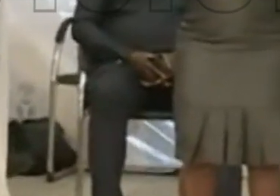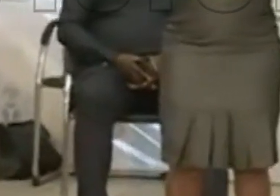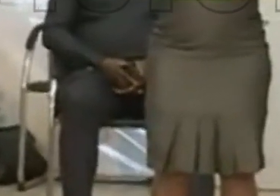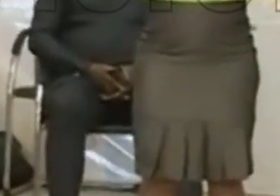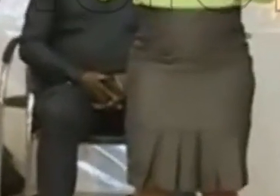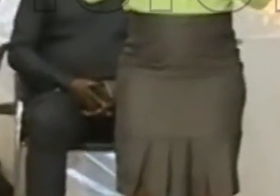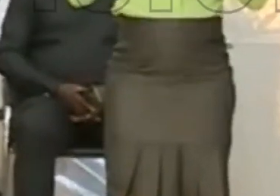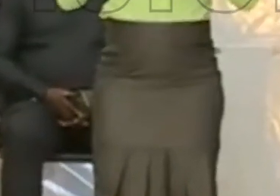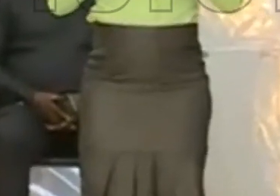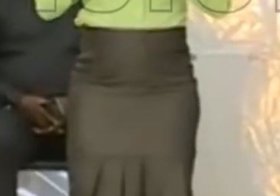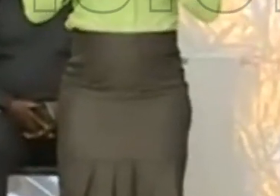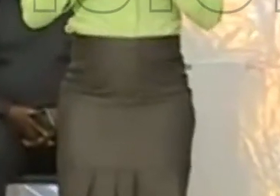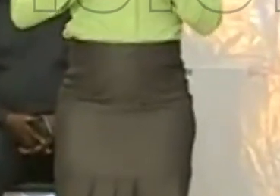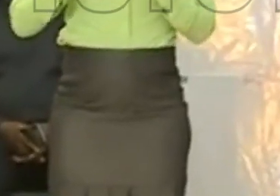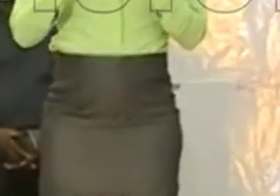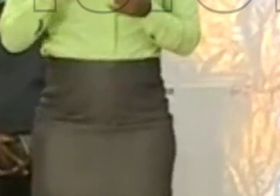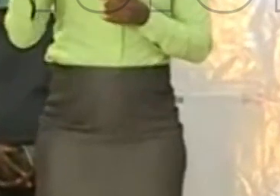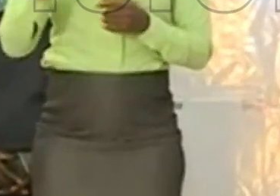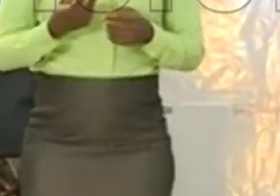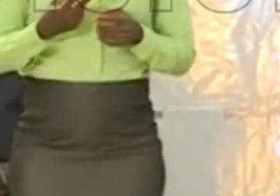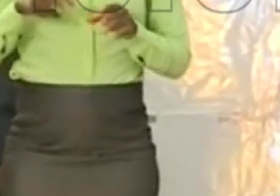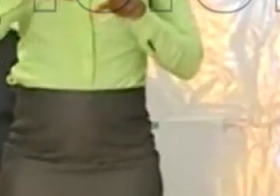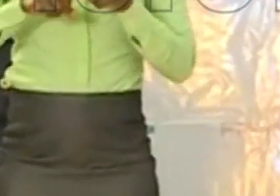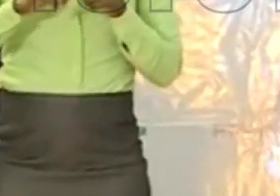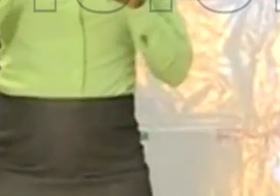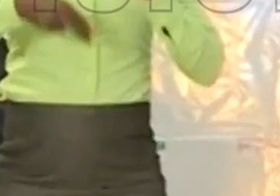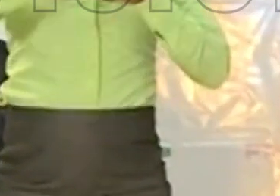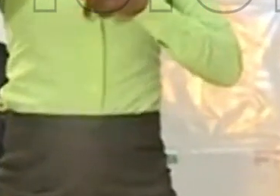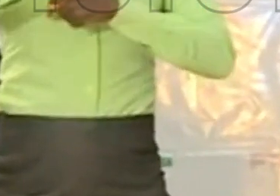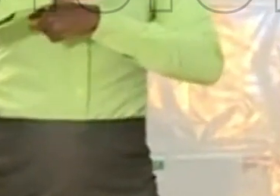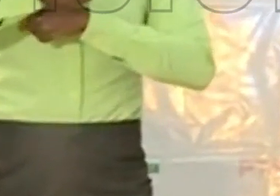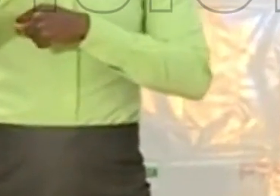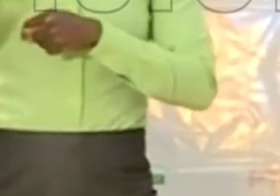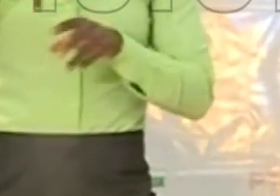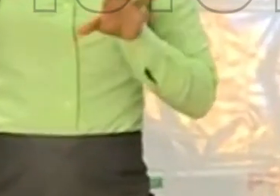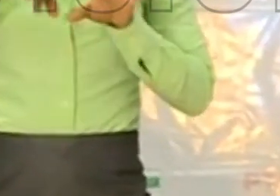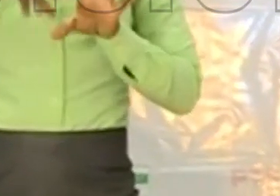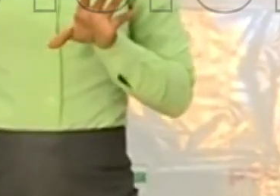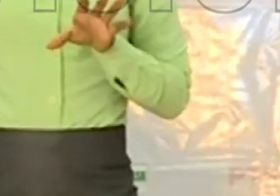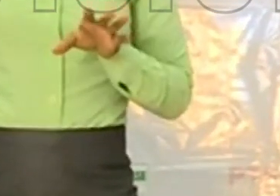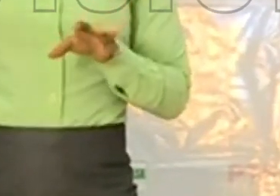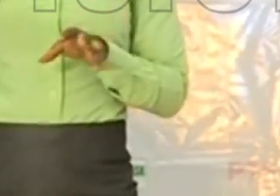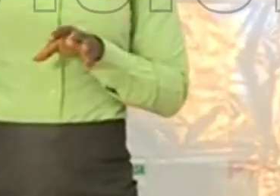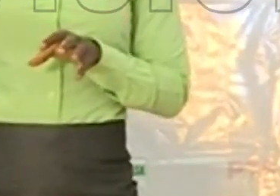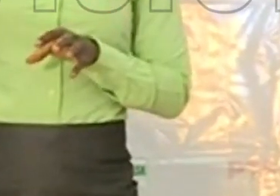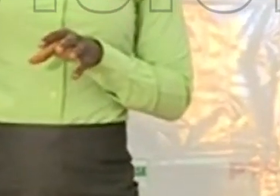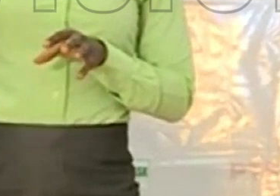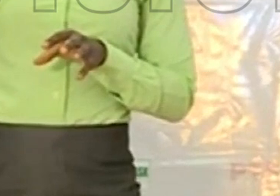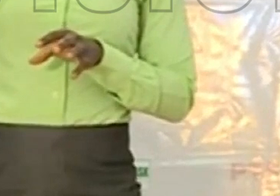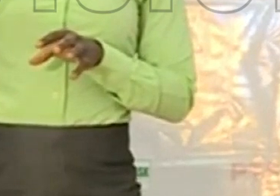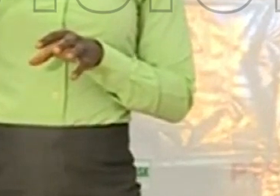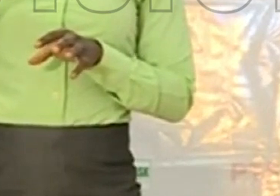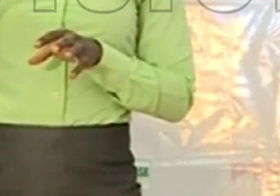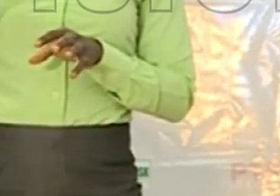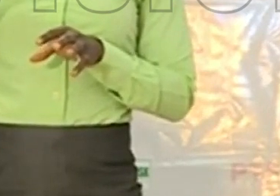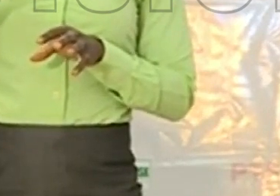Dear colleagues, I now invite to the podium the chairman of INEC,